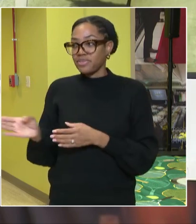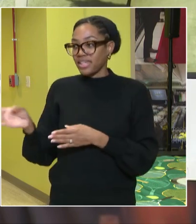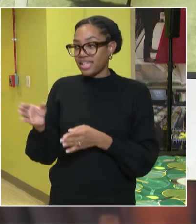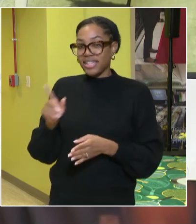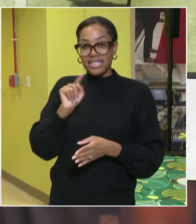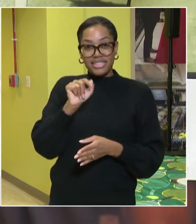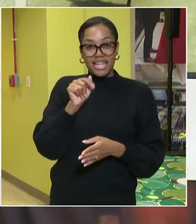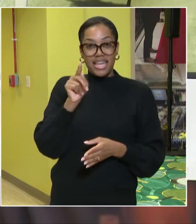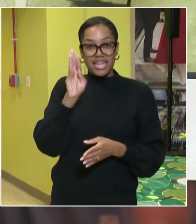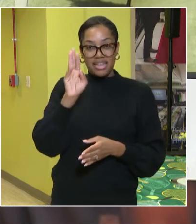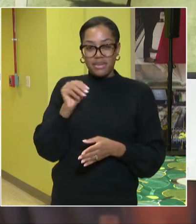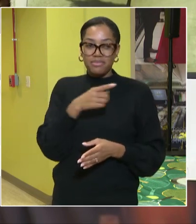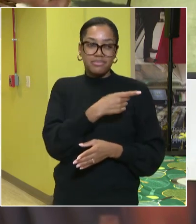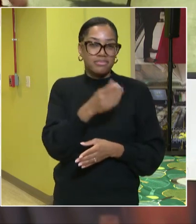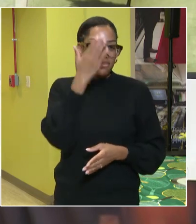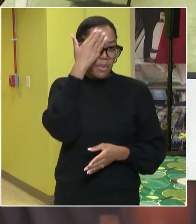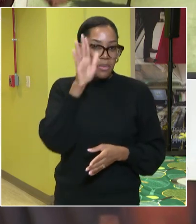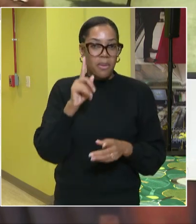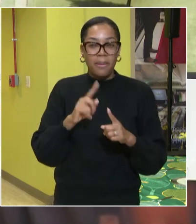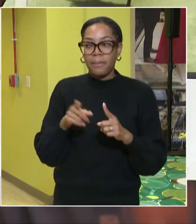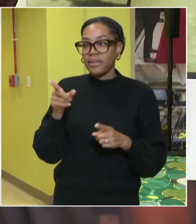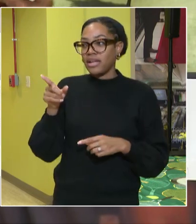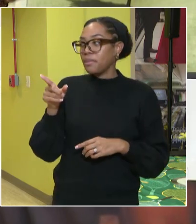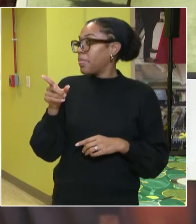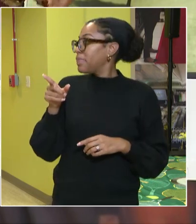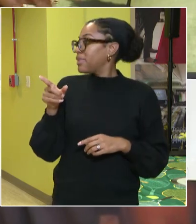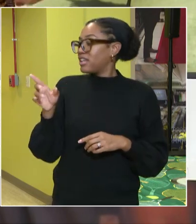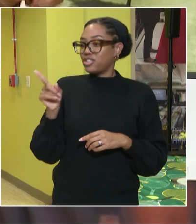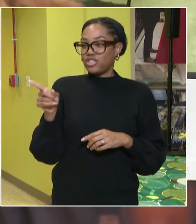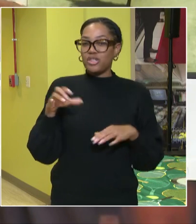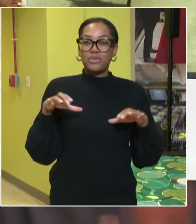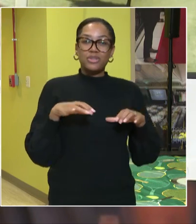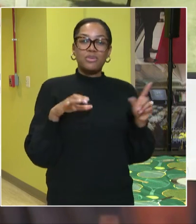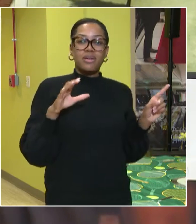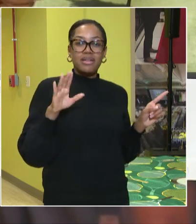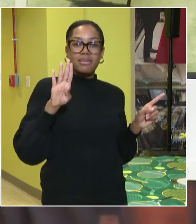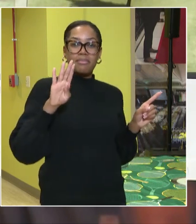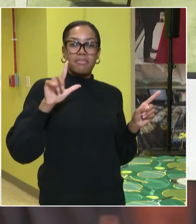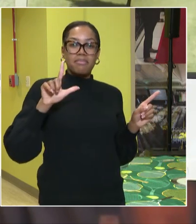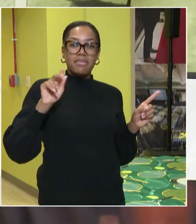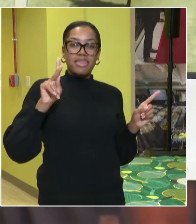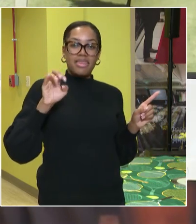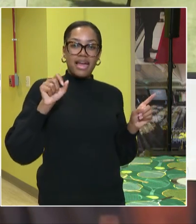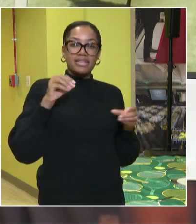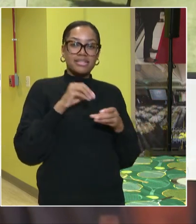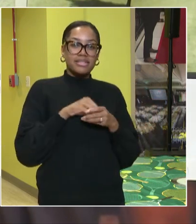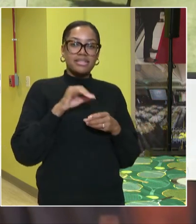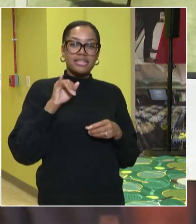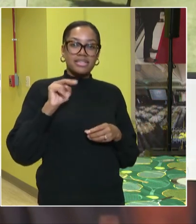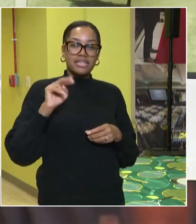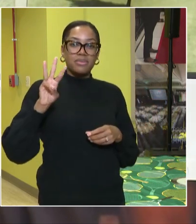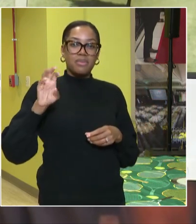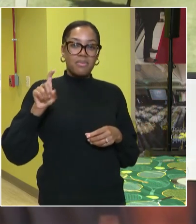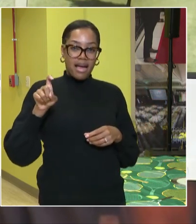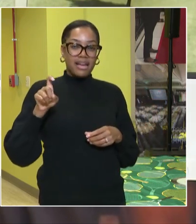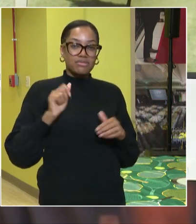y'all don't know. Sitting probably right around in that area doing blacks and wax practice, she hated